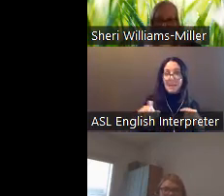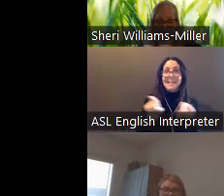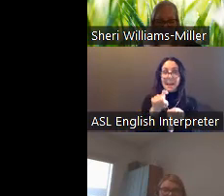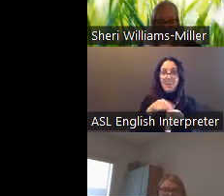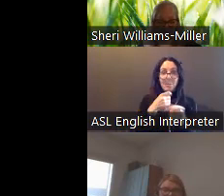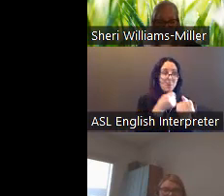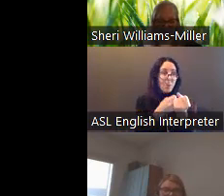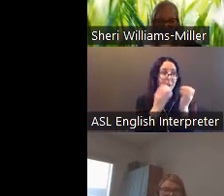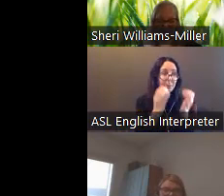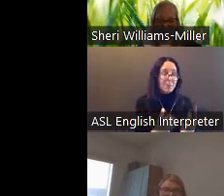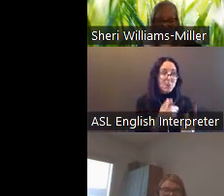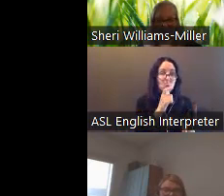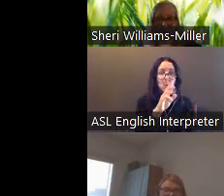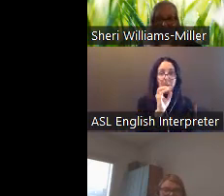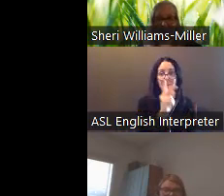who are at risk.